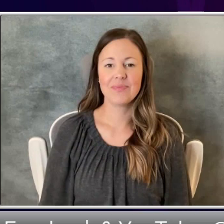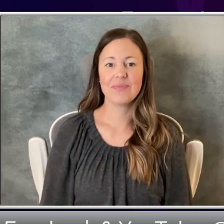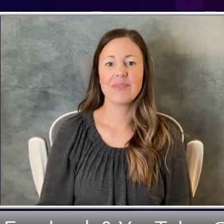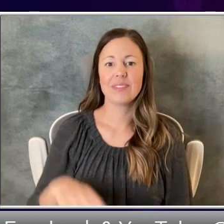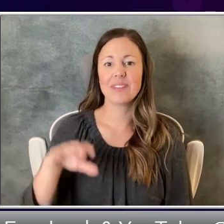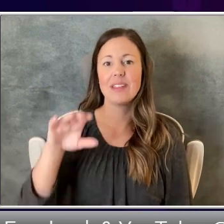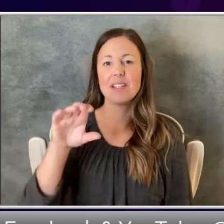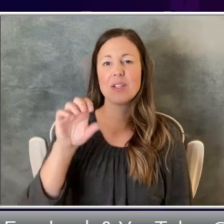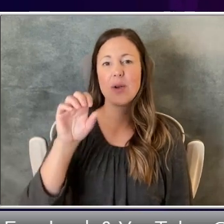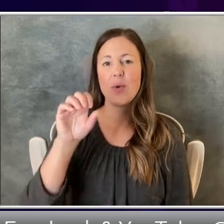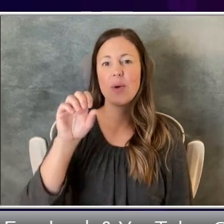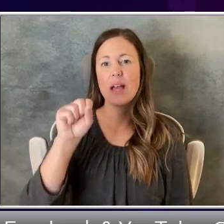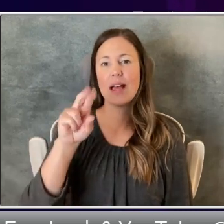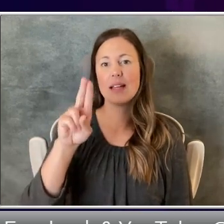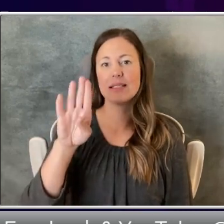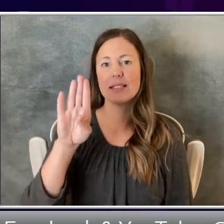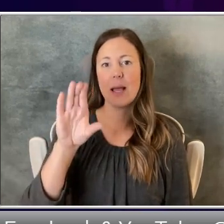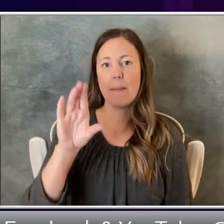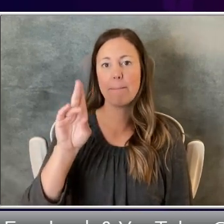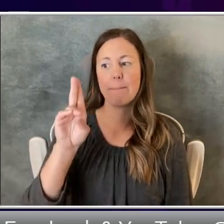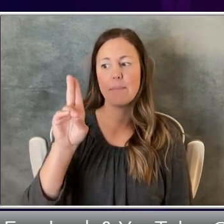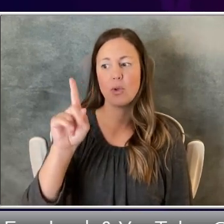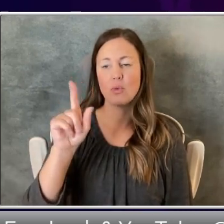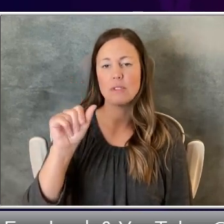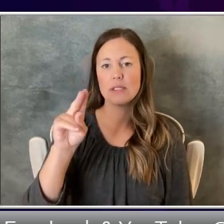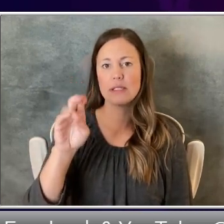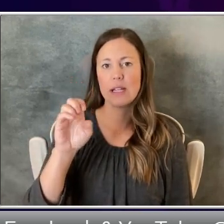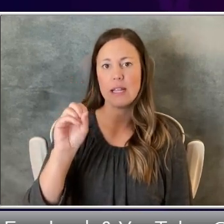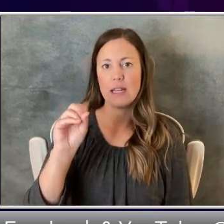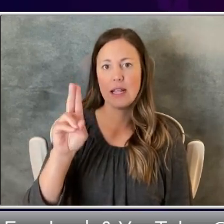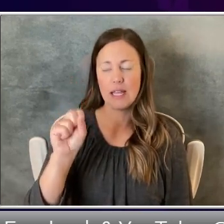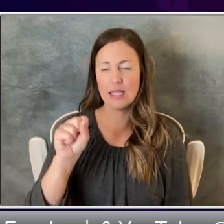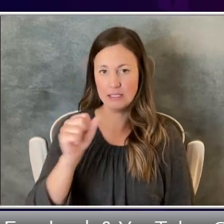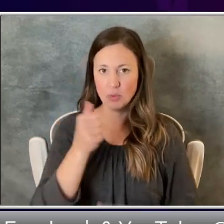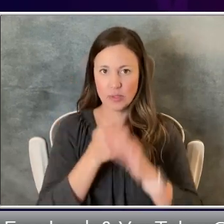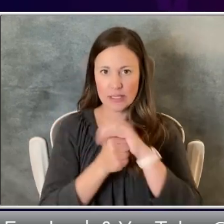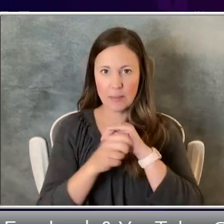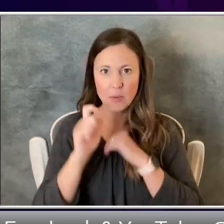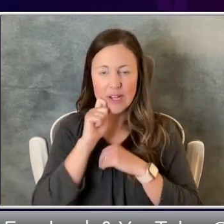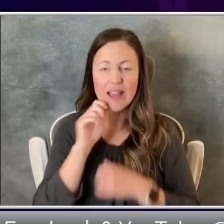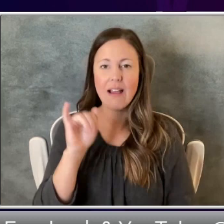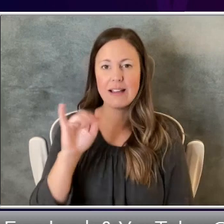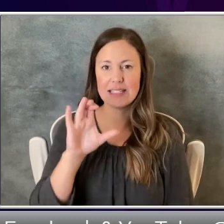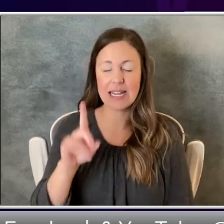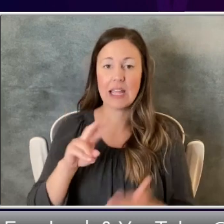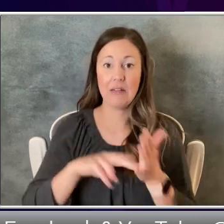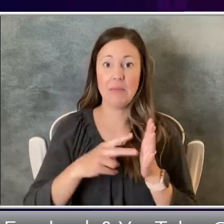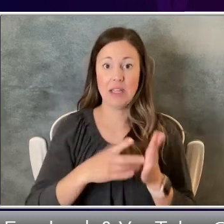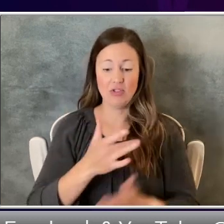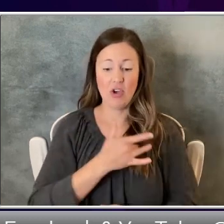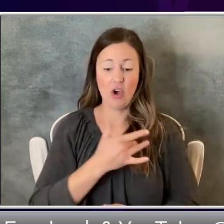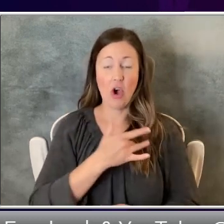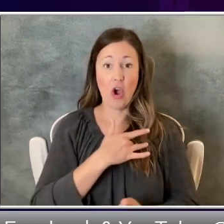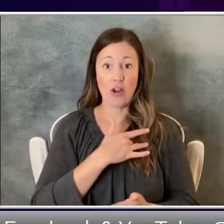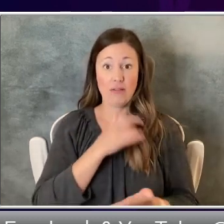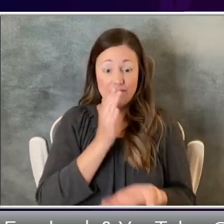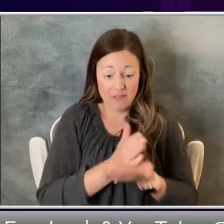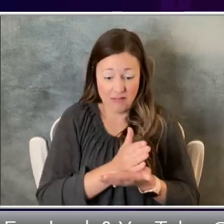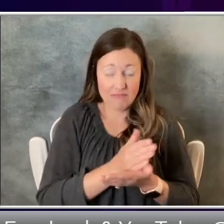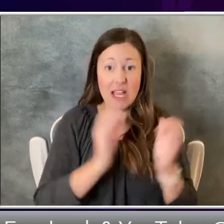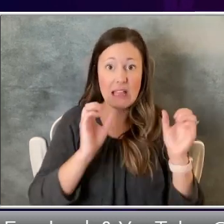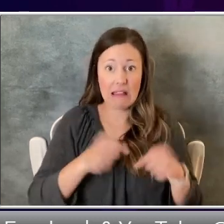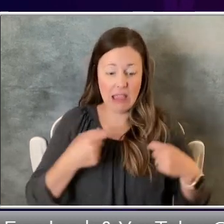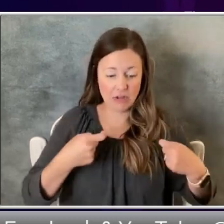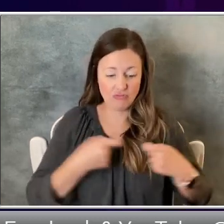subcutaneous ICD. It's a defibrillator, which is a device that's capable of shocking your heart back to rhythm if you have a life-threatening rhythm issue. And